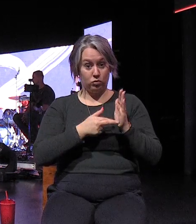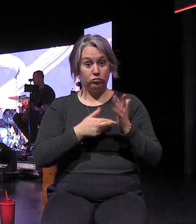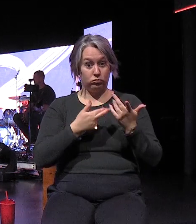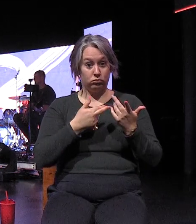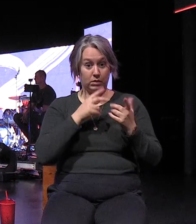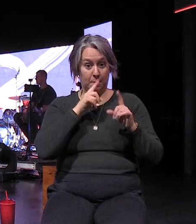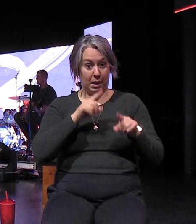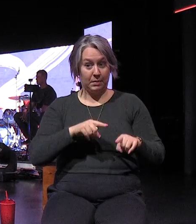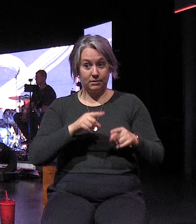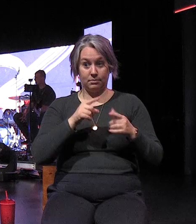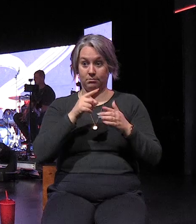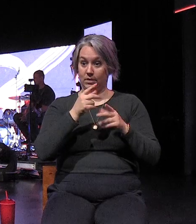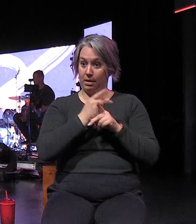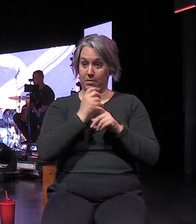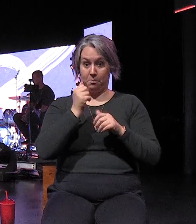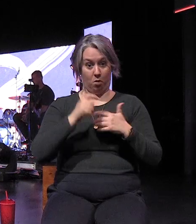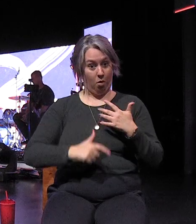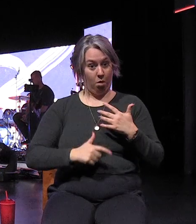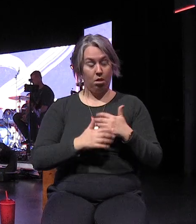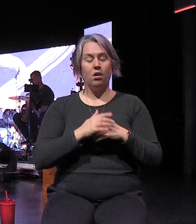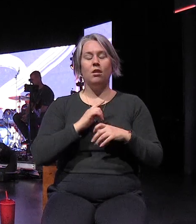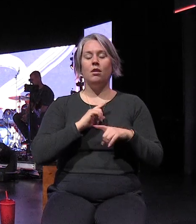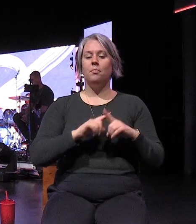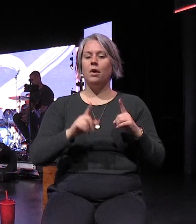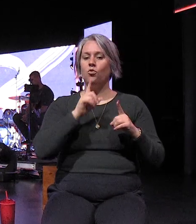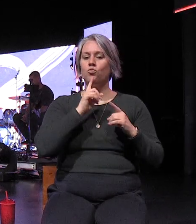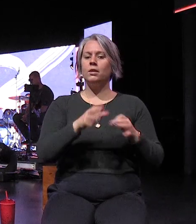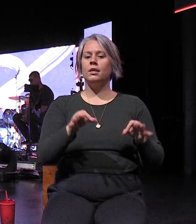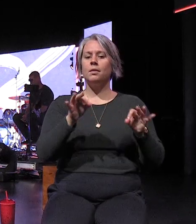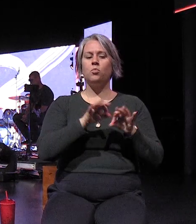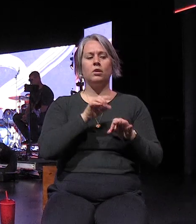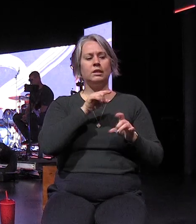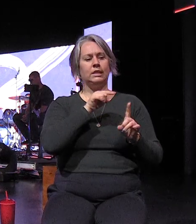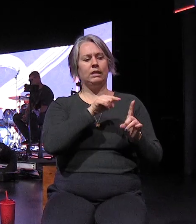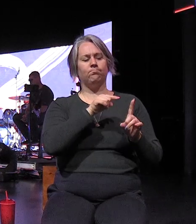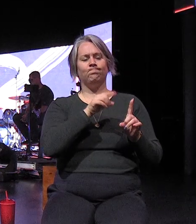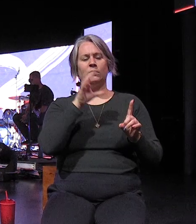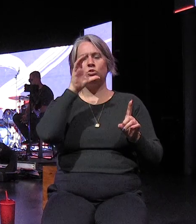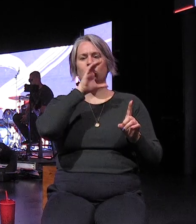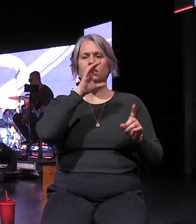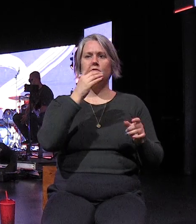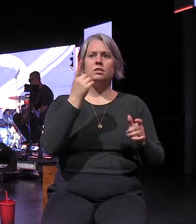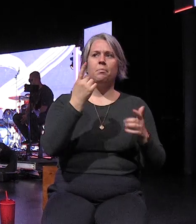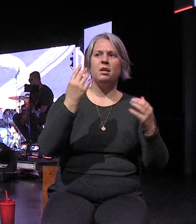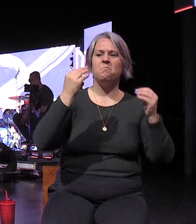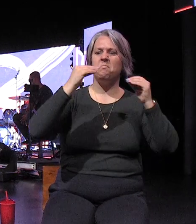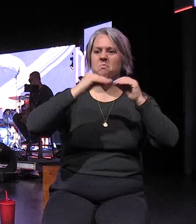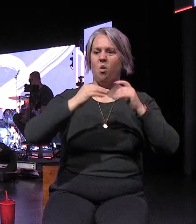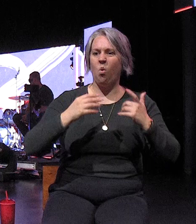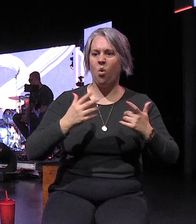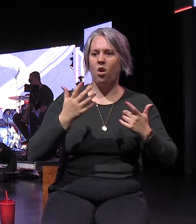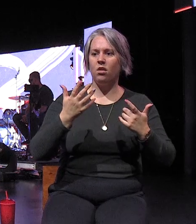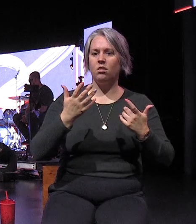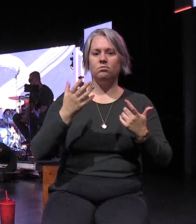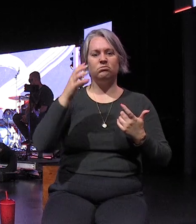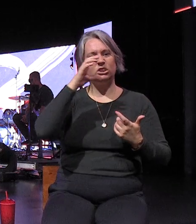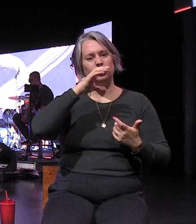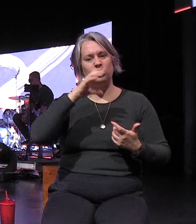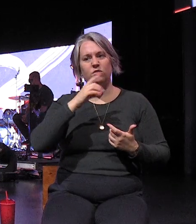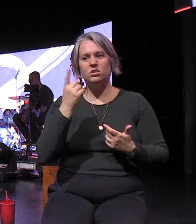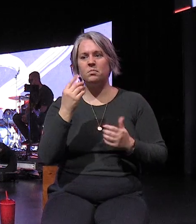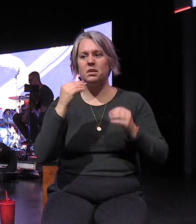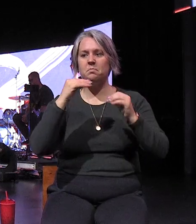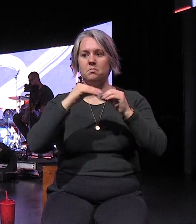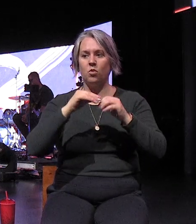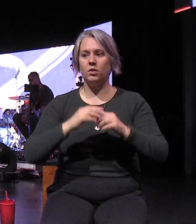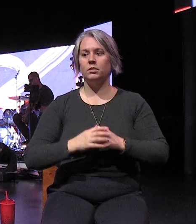thing about him was that he was searching for something more. He was searching for something more. You know,